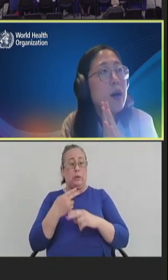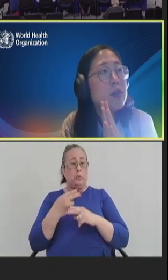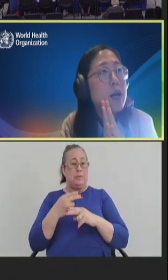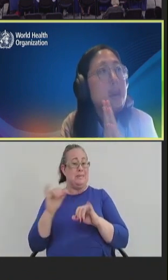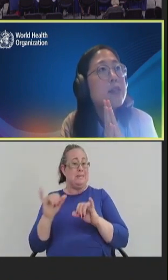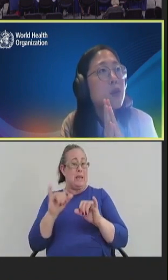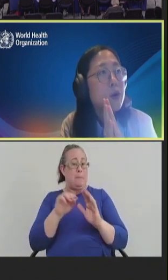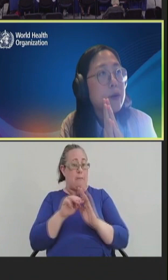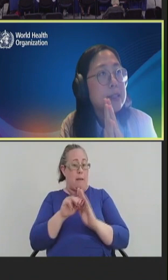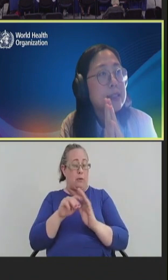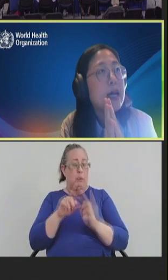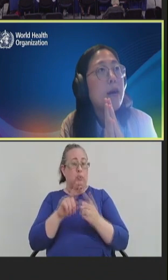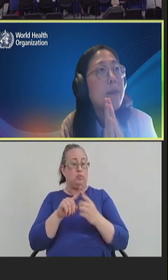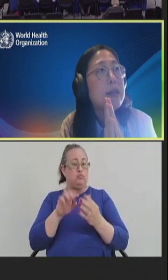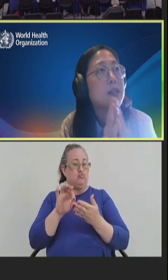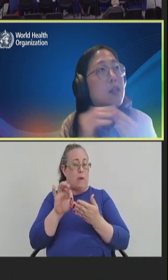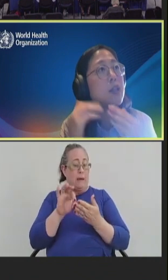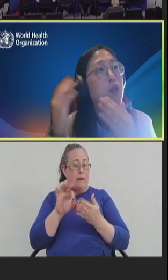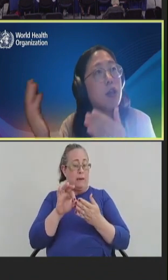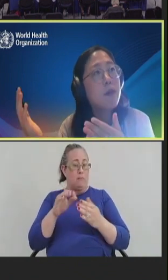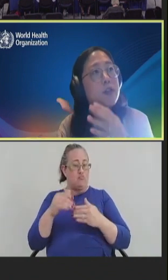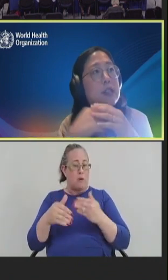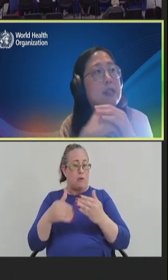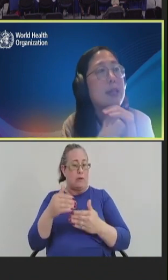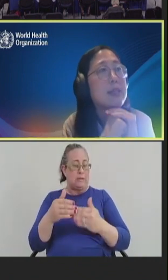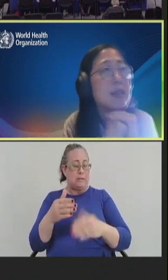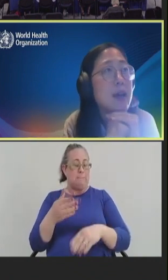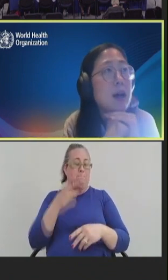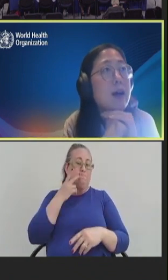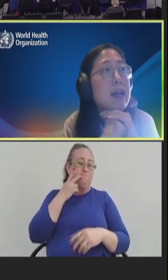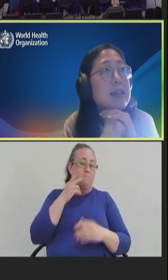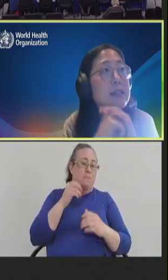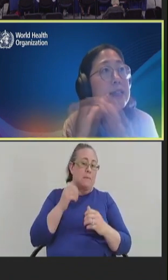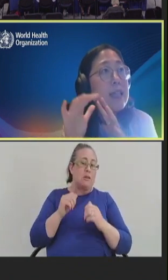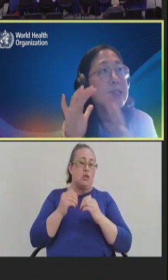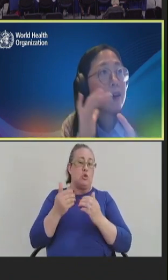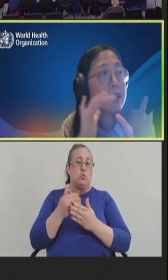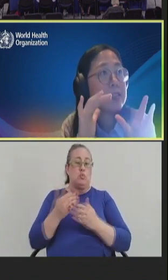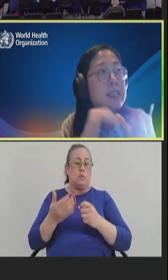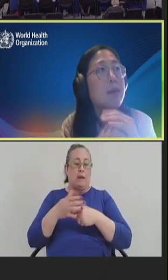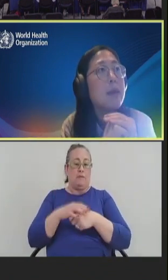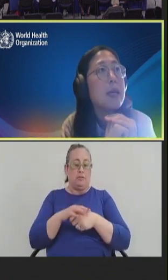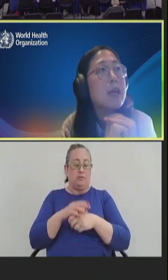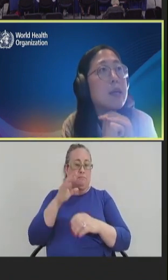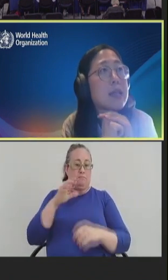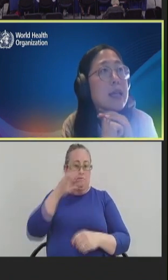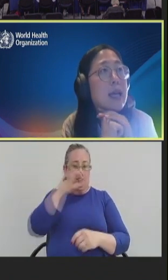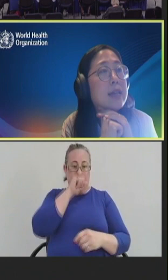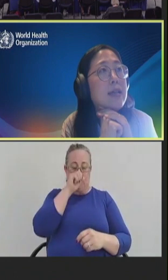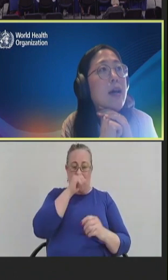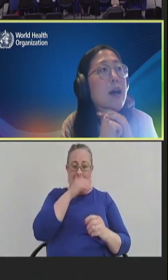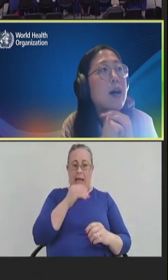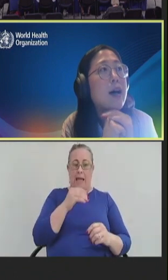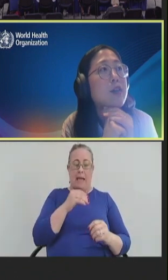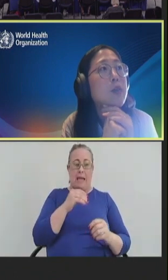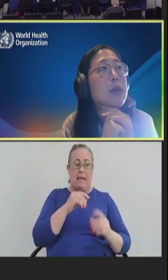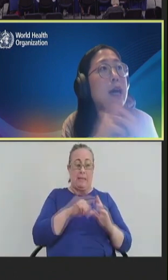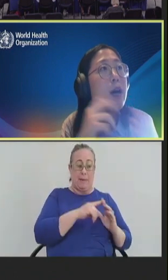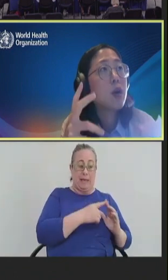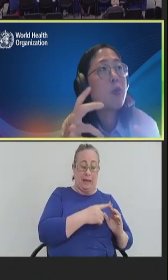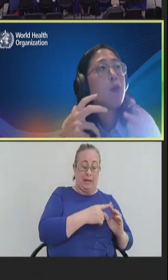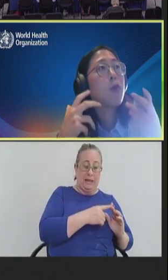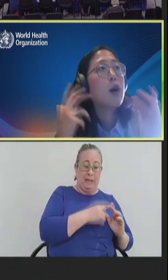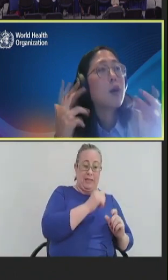to track the progress based on the new coverage estimates against the set targets in the beginning of the decade to